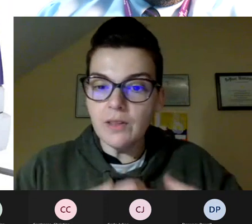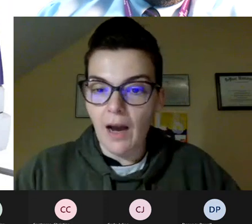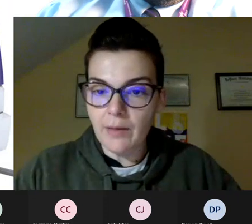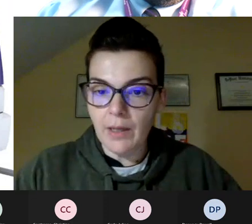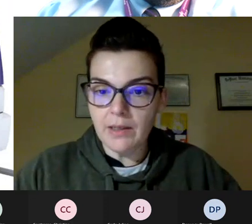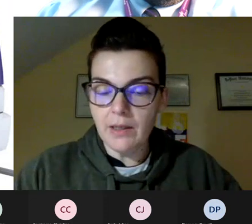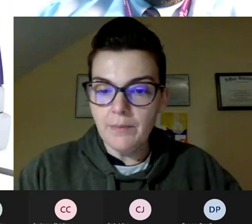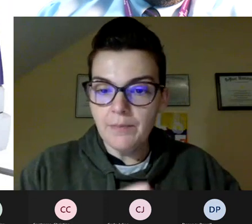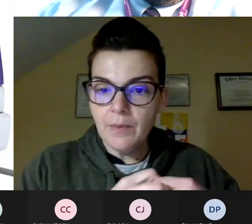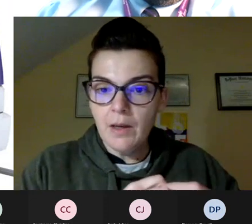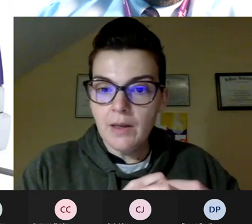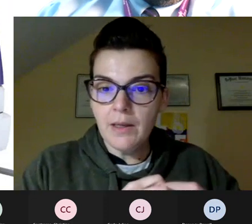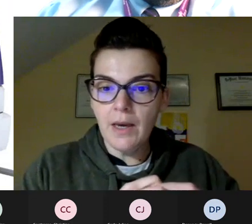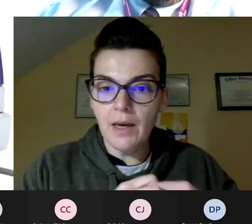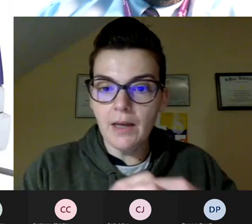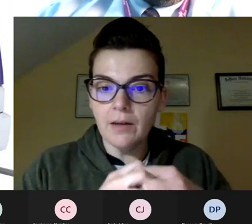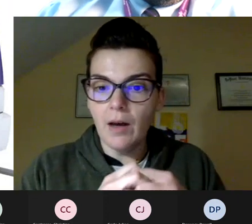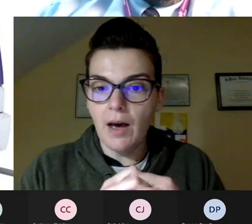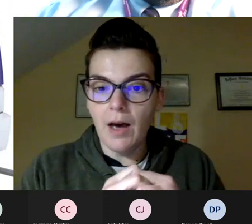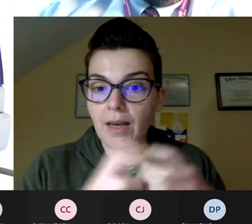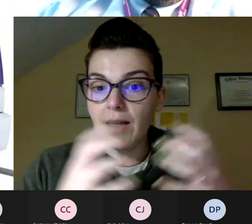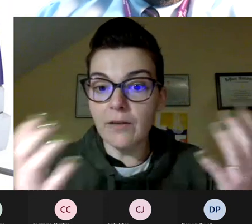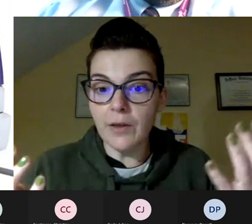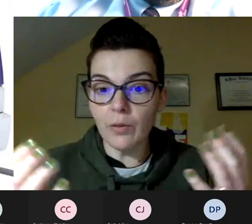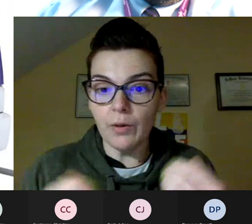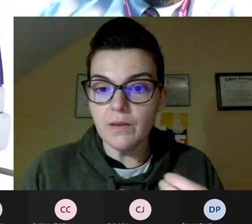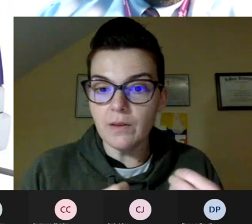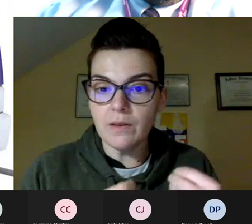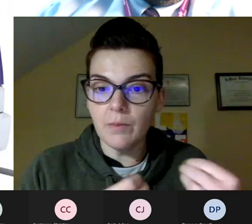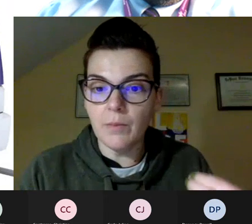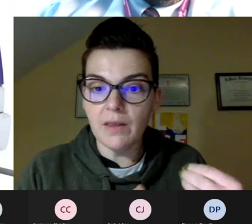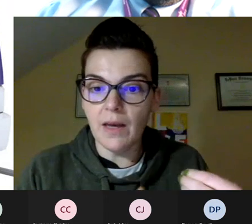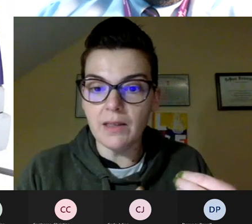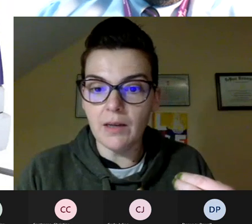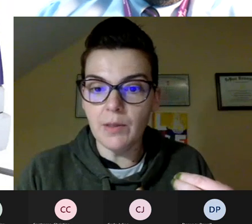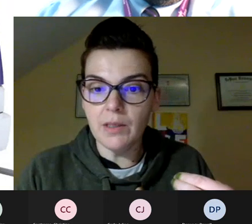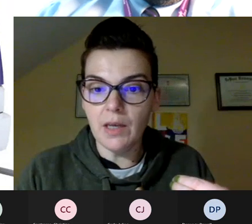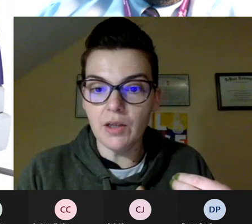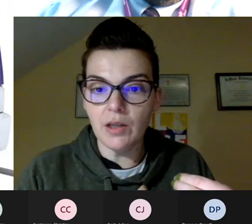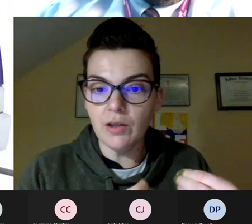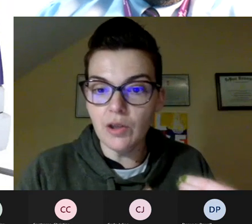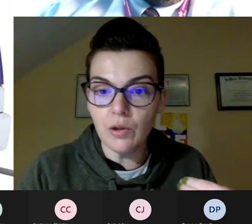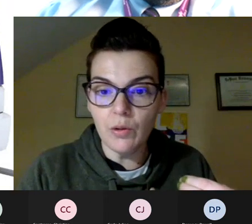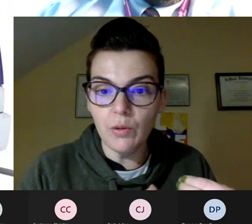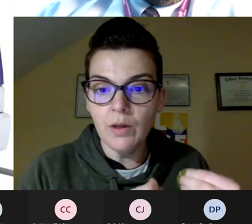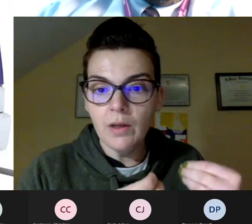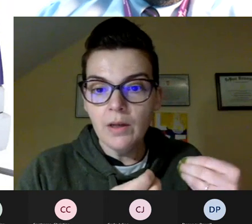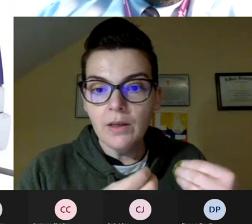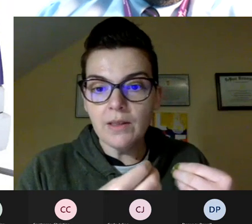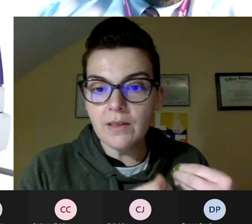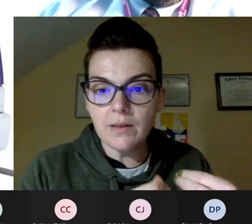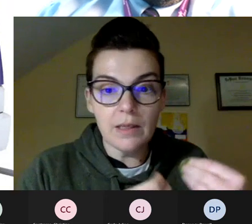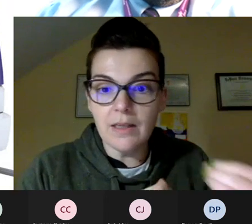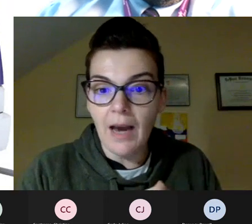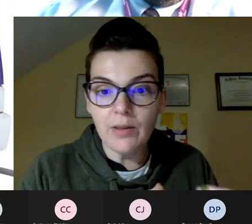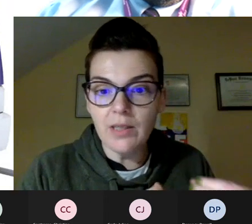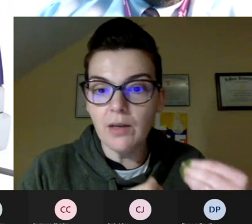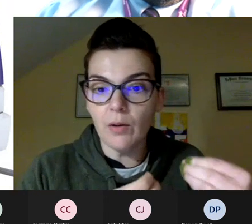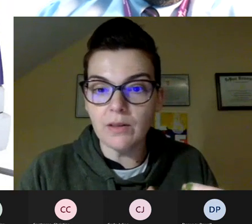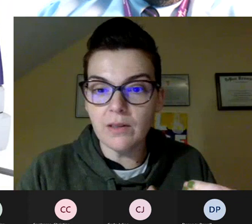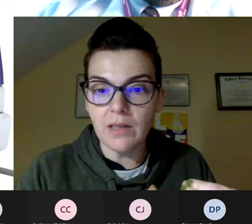if those are documented, can individuals submit that documentation to